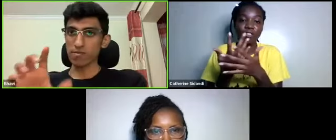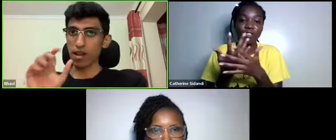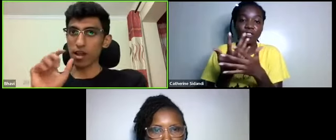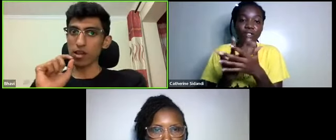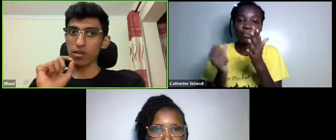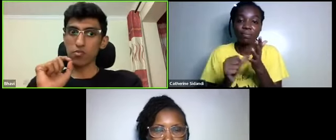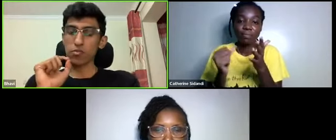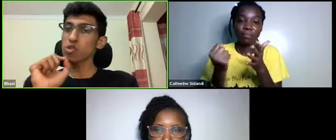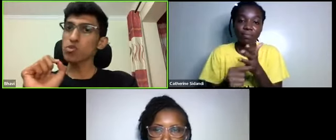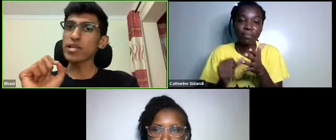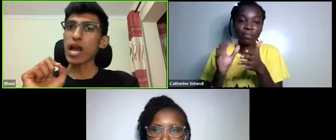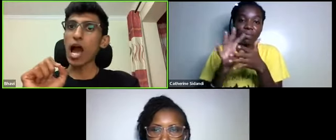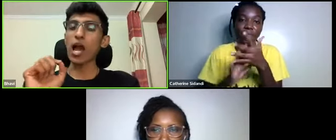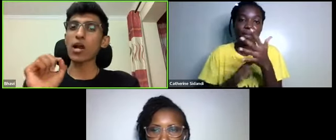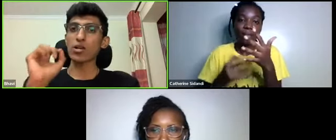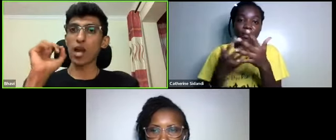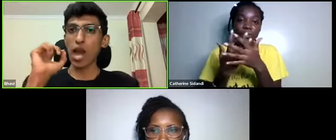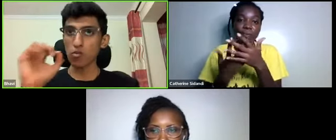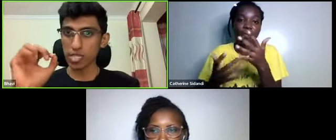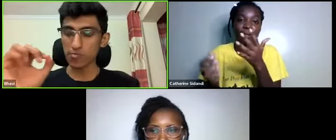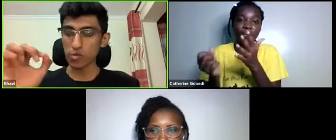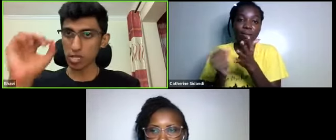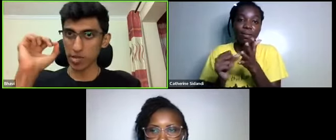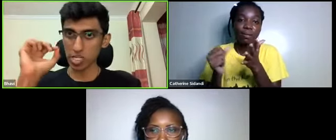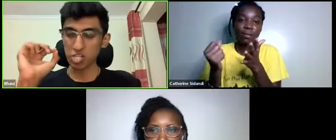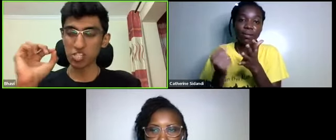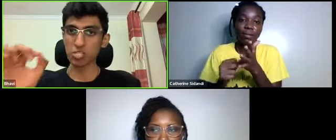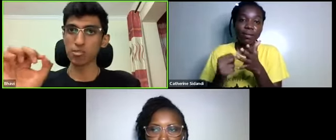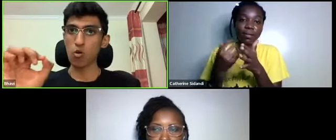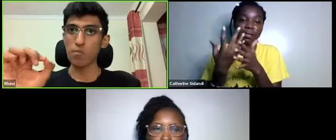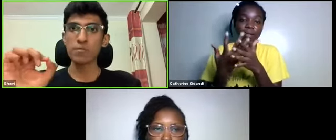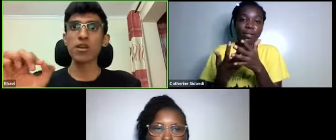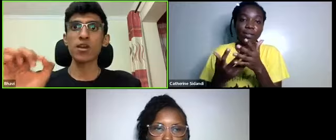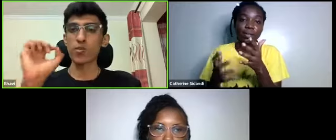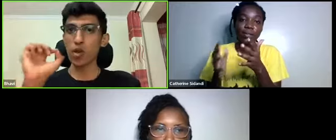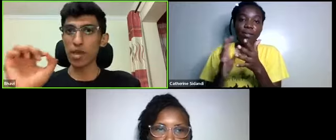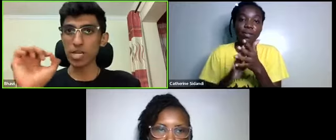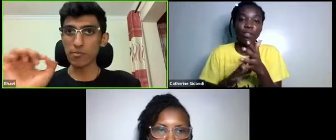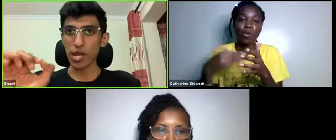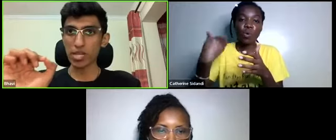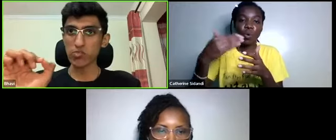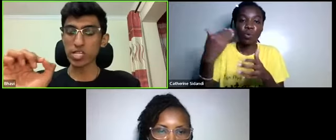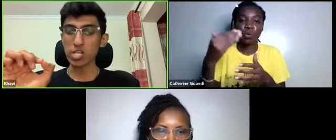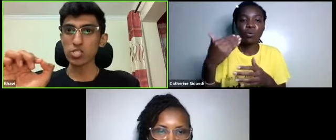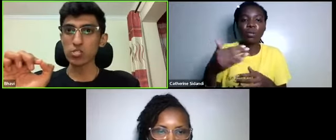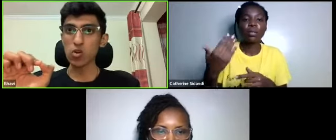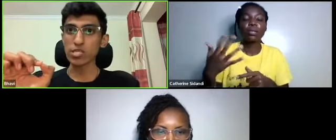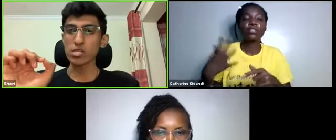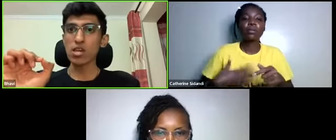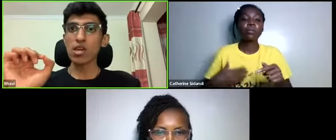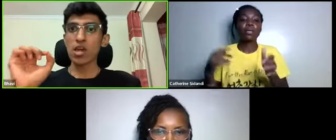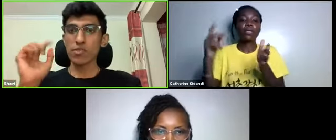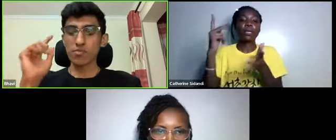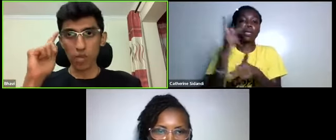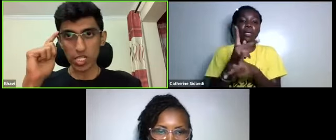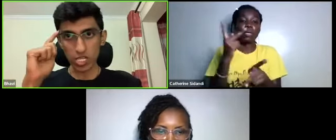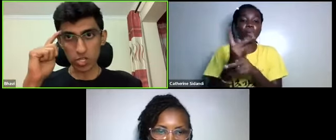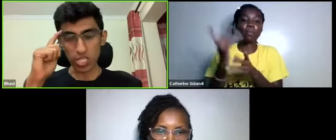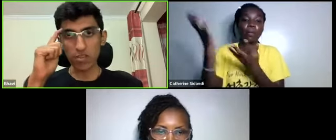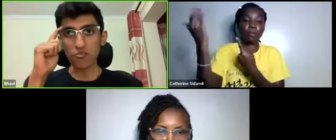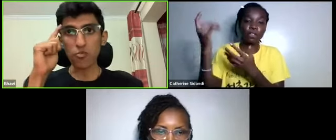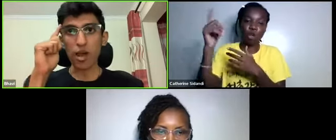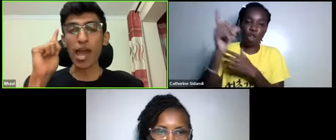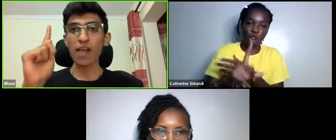honest, usually I will keep your expectations low. What I mean by expectations low is